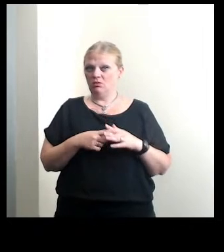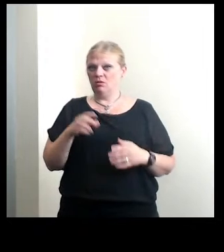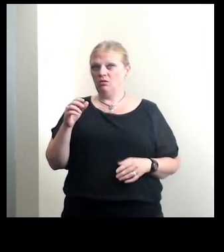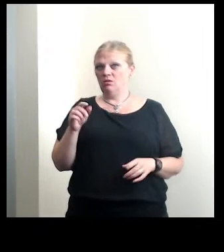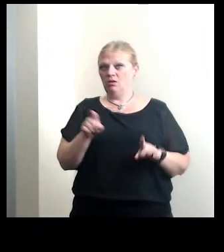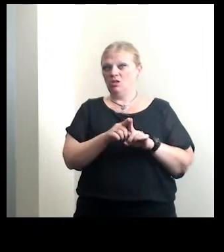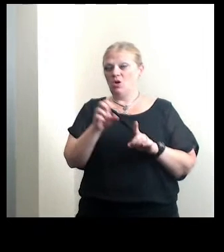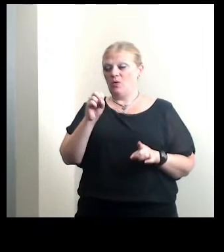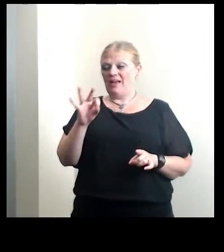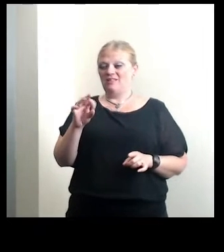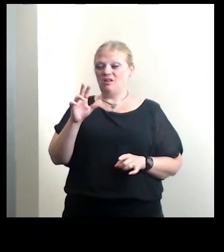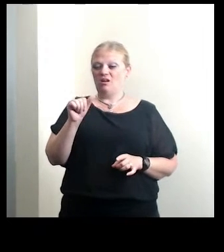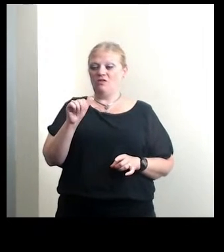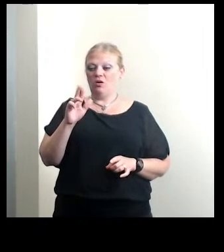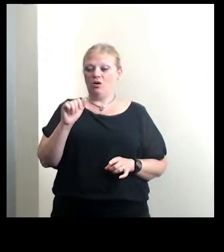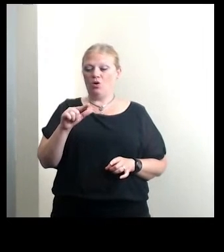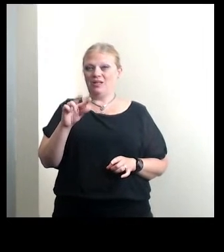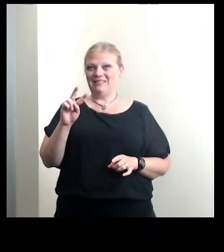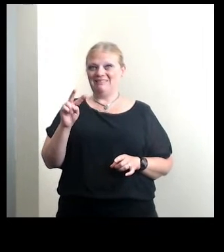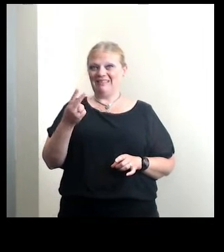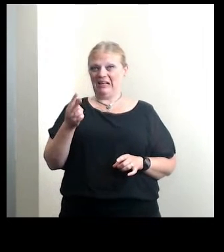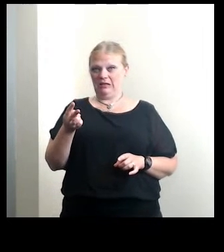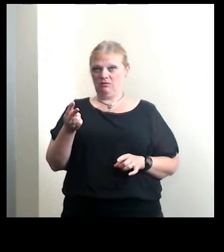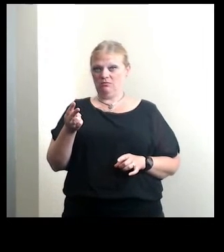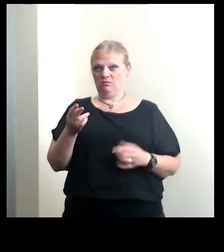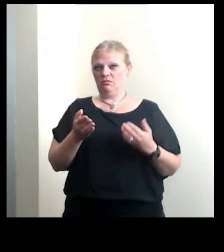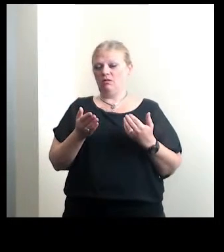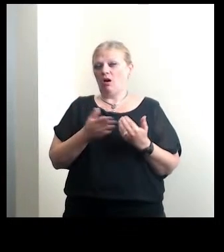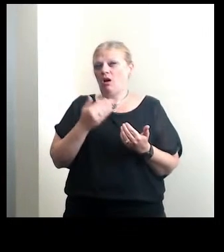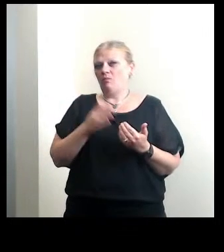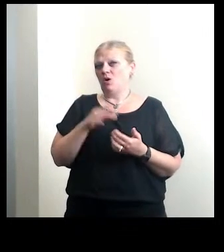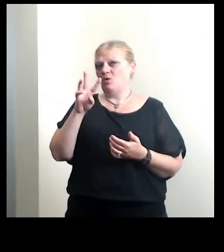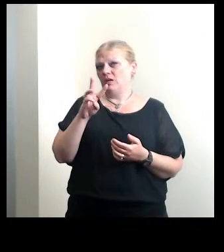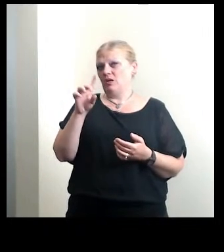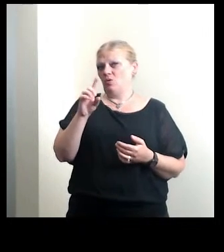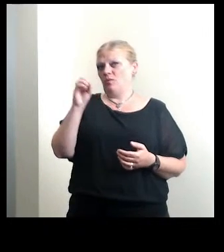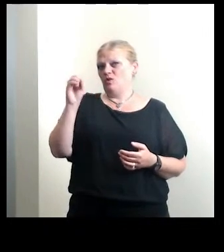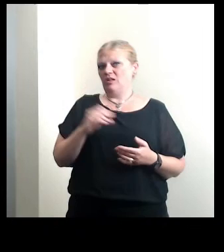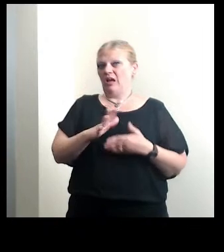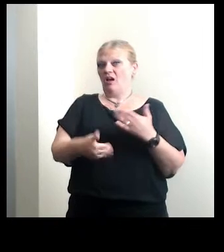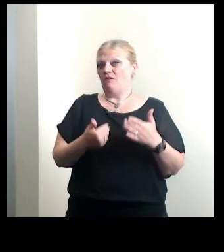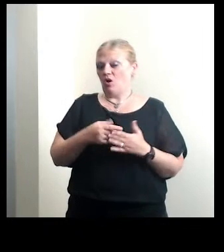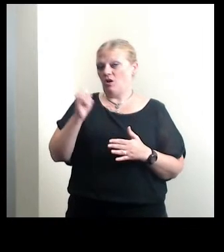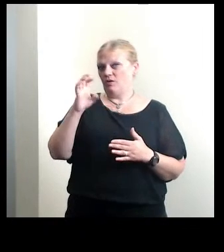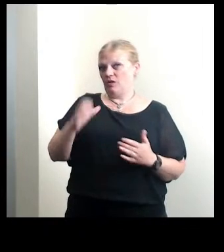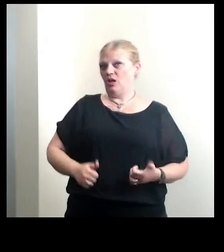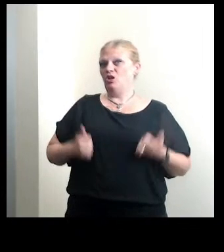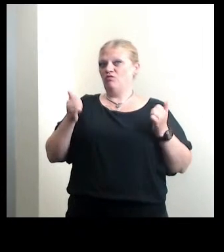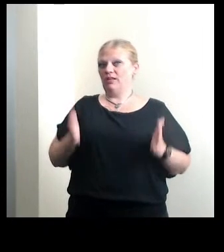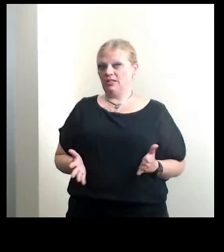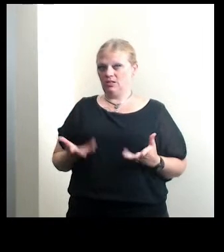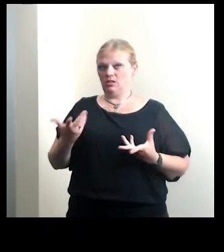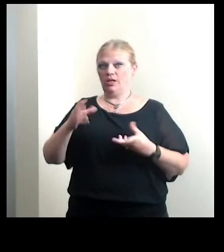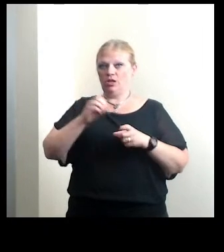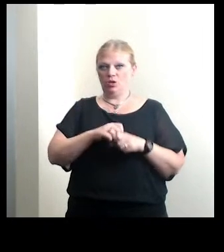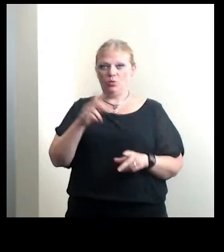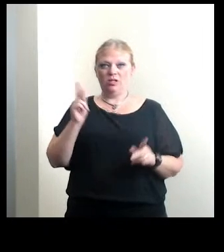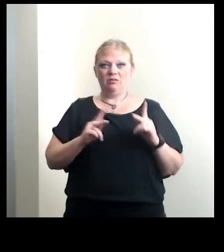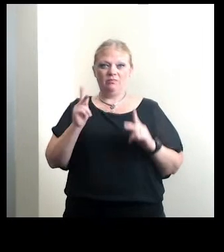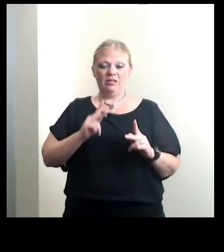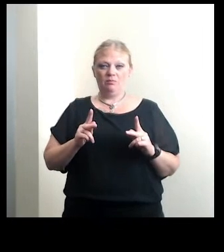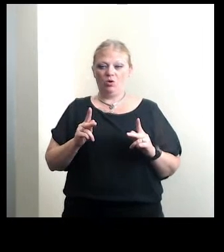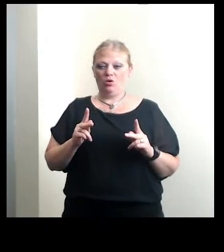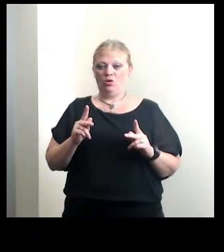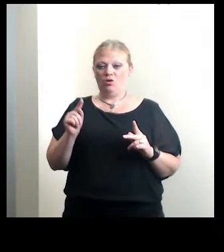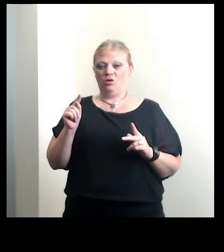August 2nd, almost 61% of all Erie County residents, and so that includes people that are too young to